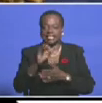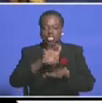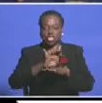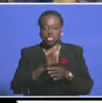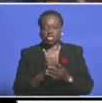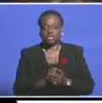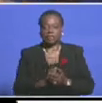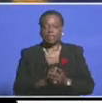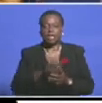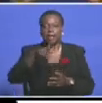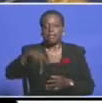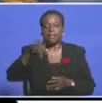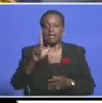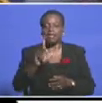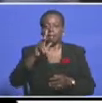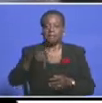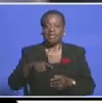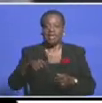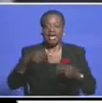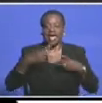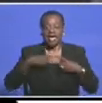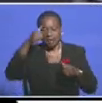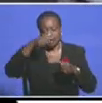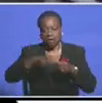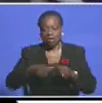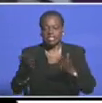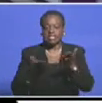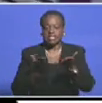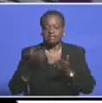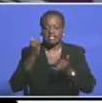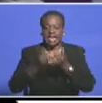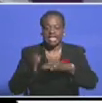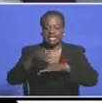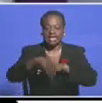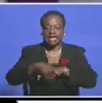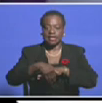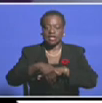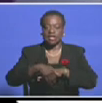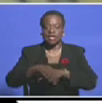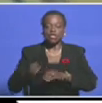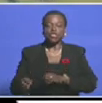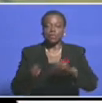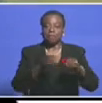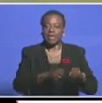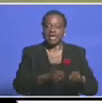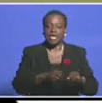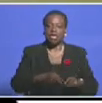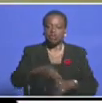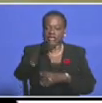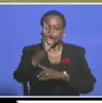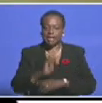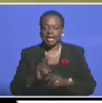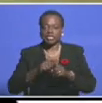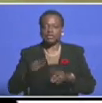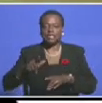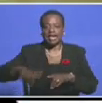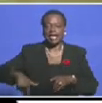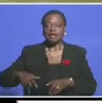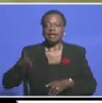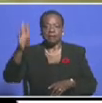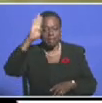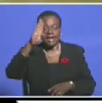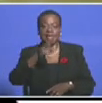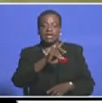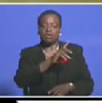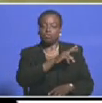The Progressive Liberal Party held a memorial service at its Farrington Road headquarters last night to pay their respects to the late Bradley Roberts. Numerous tributes were given